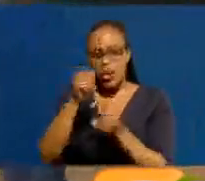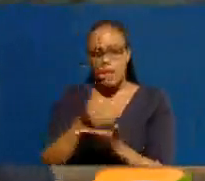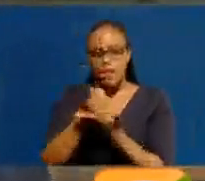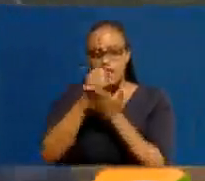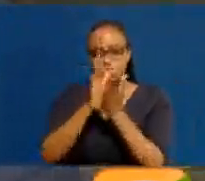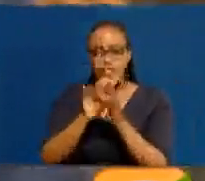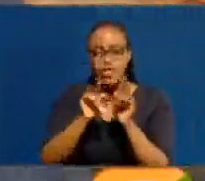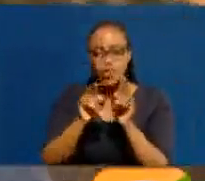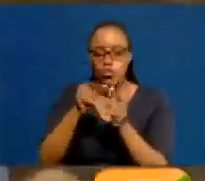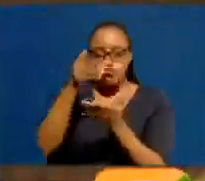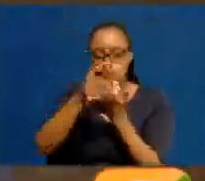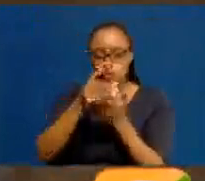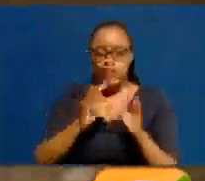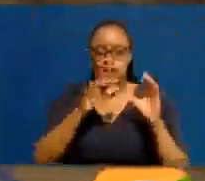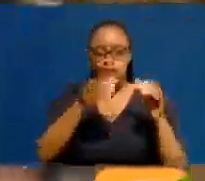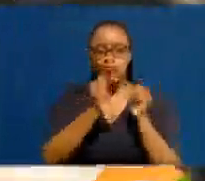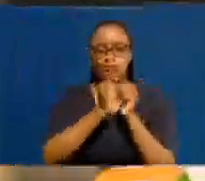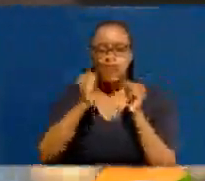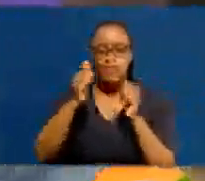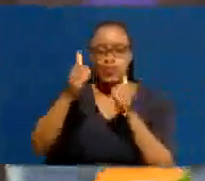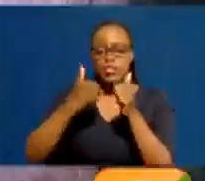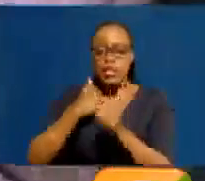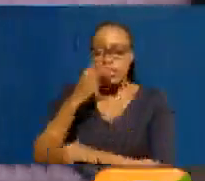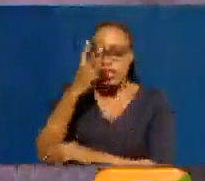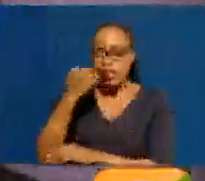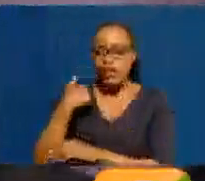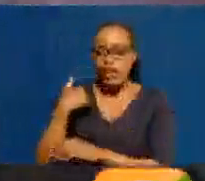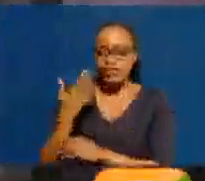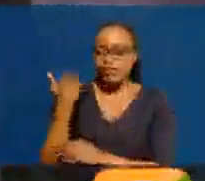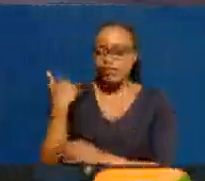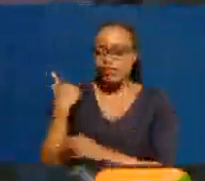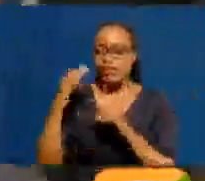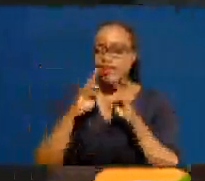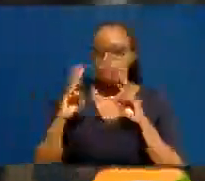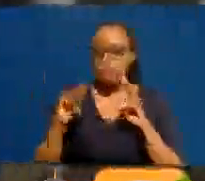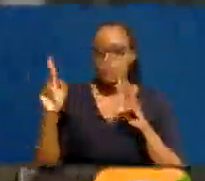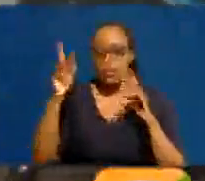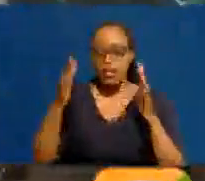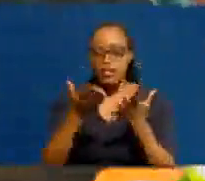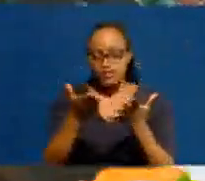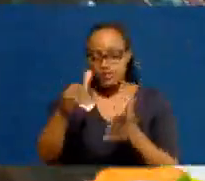na kusitisha shughuli za vilabu 15 vinavyodaiwa kutatiza amani ya wakazi.